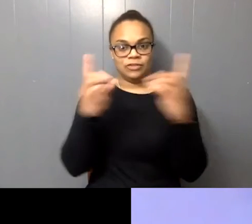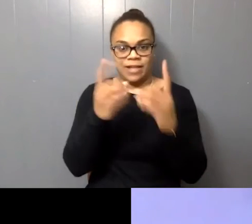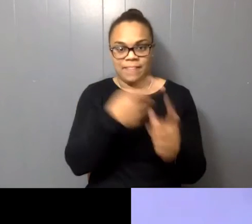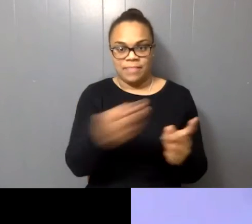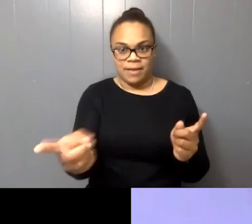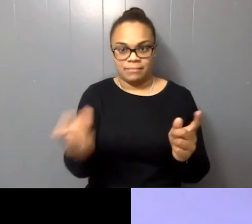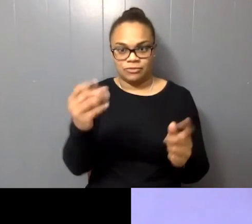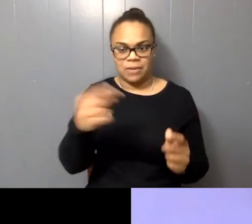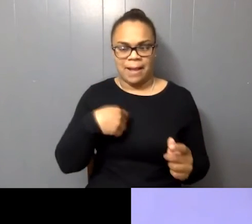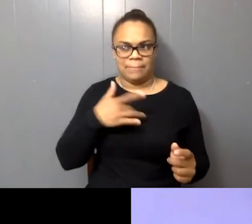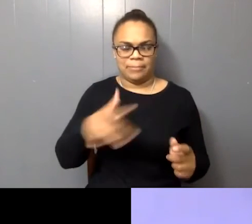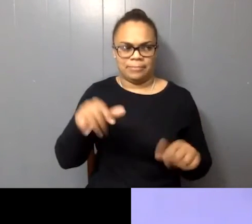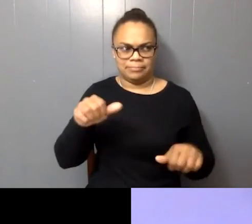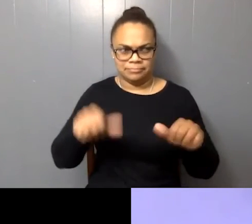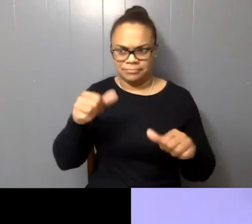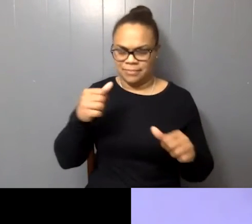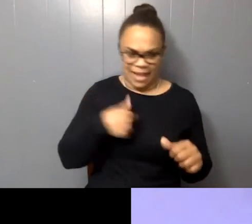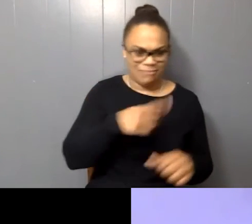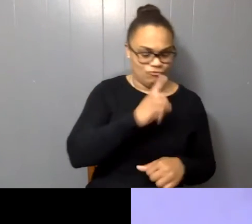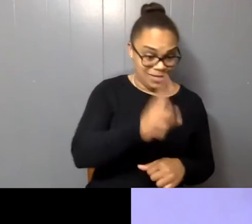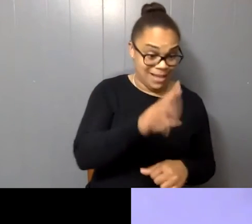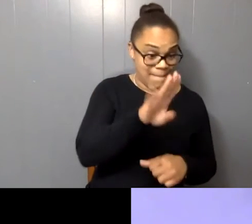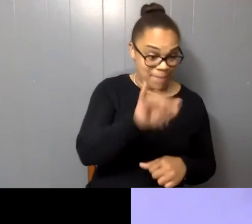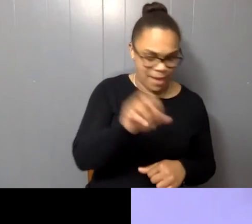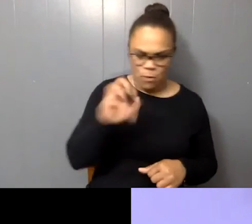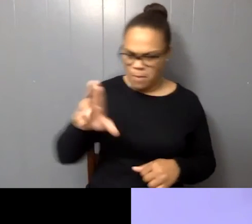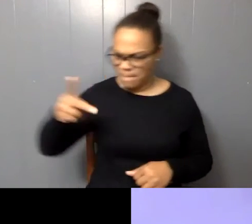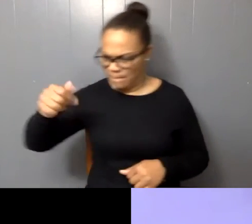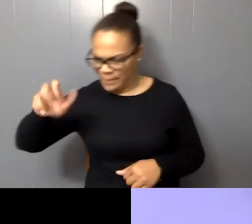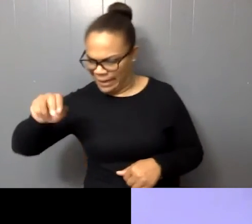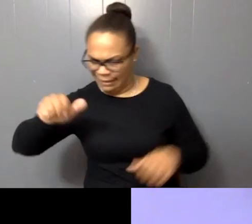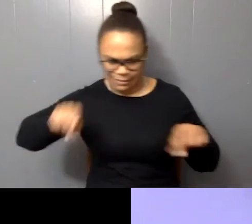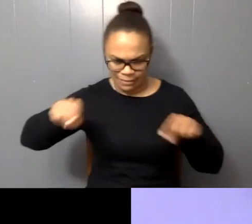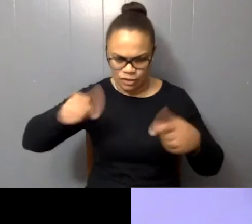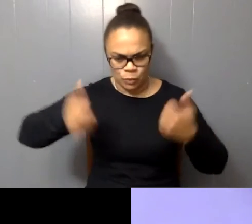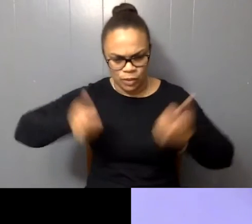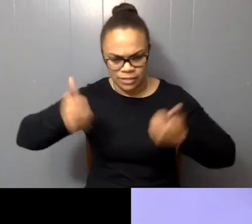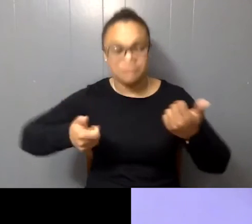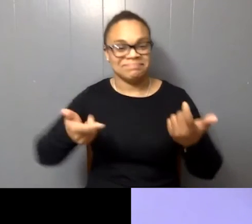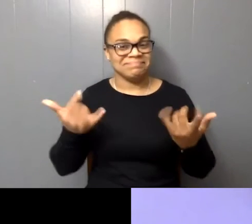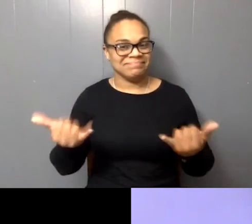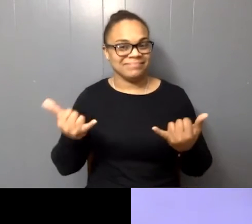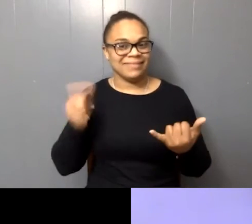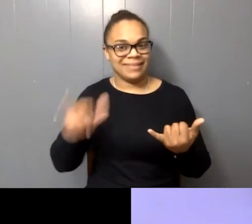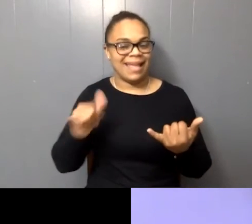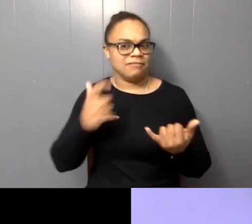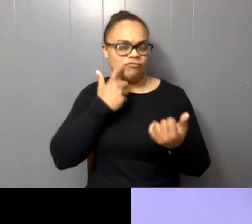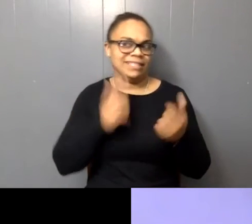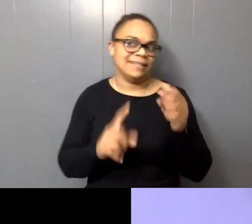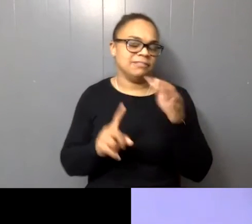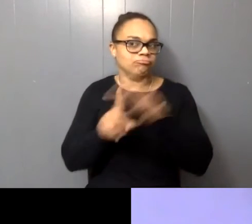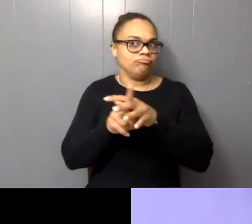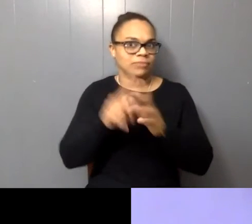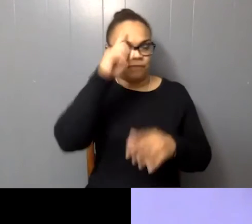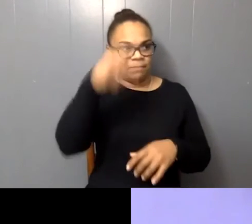or am I pansexual? Like, I genuinely don't know. So it's an upcoming thing now, and it's a learning curve for me. And I grew up my entire life